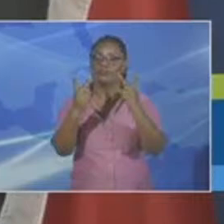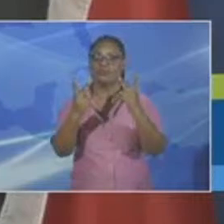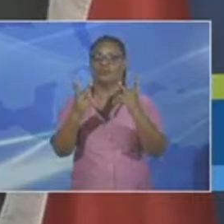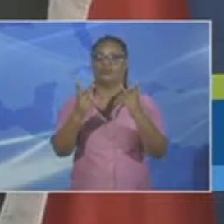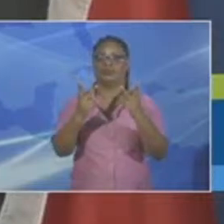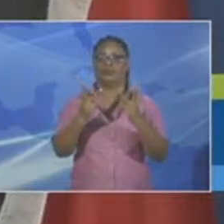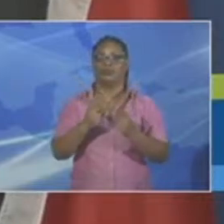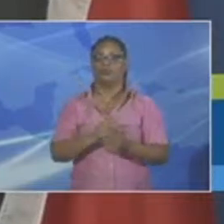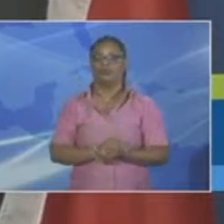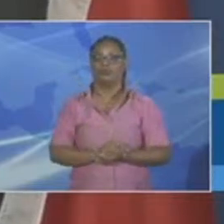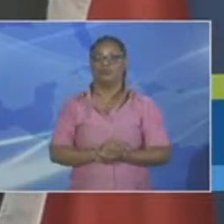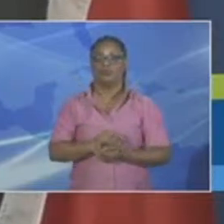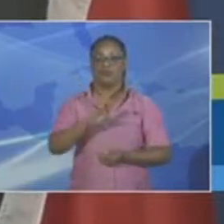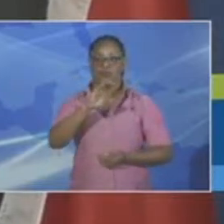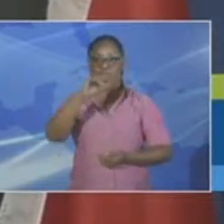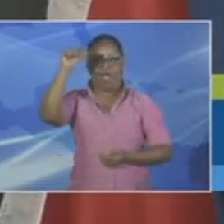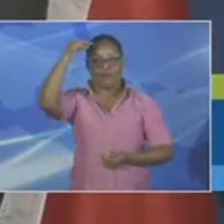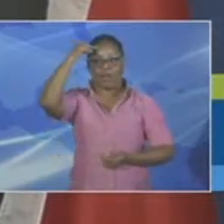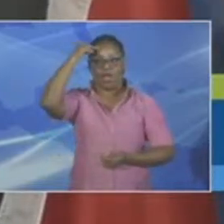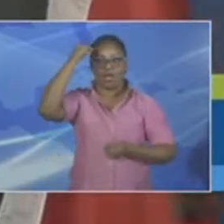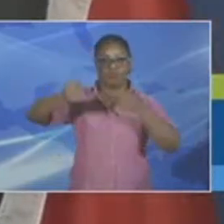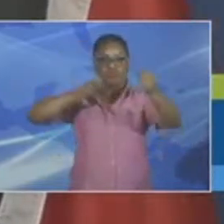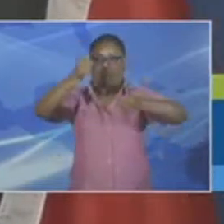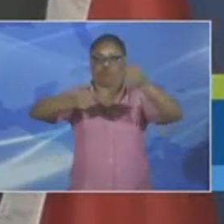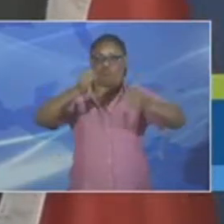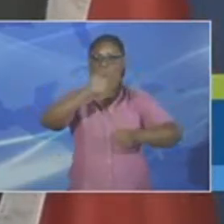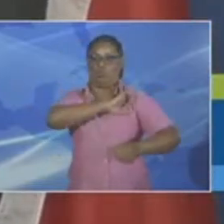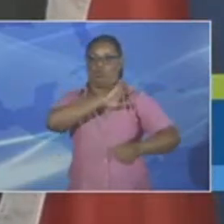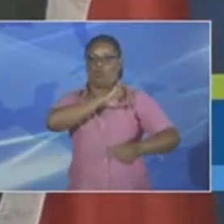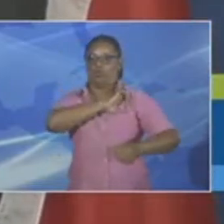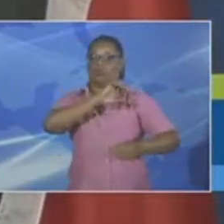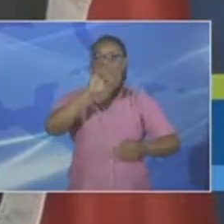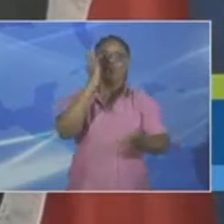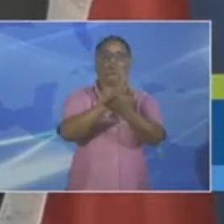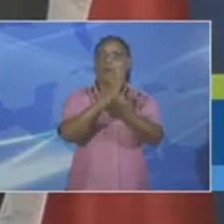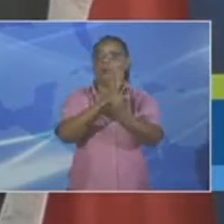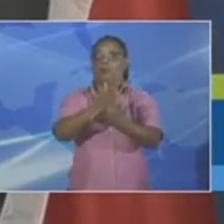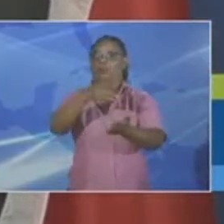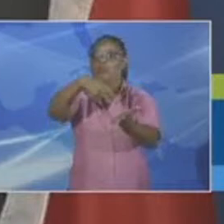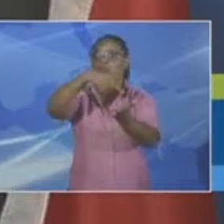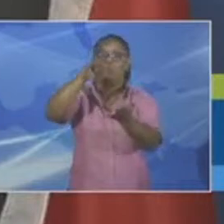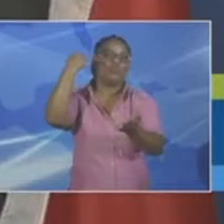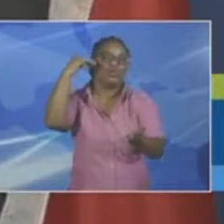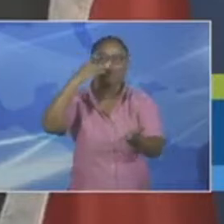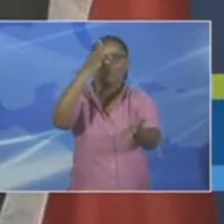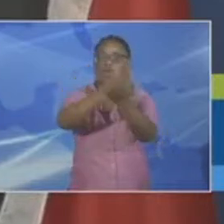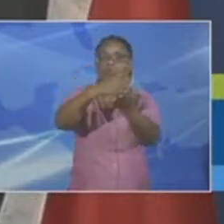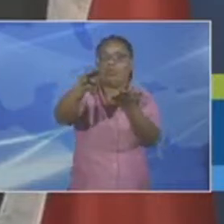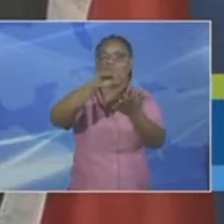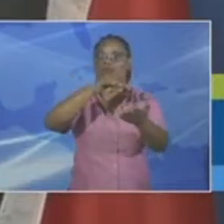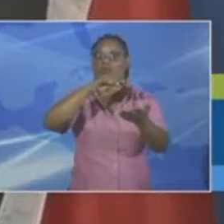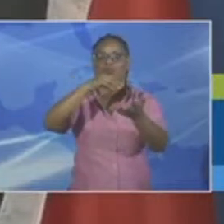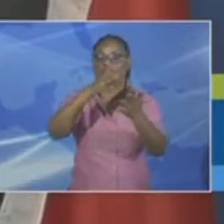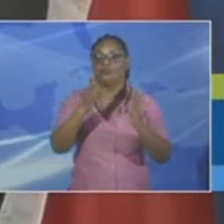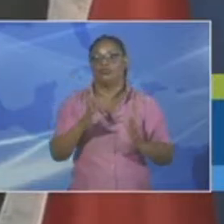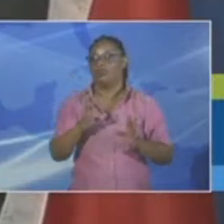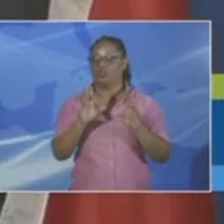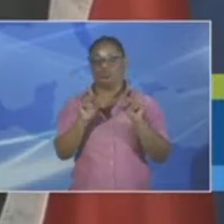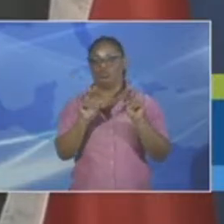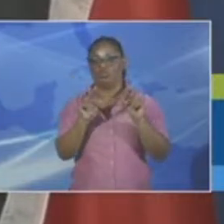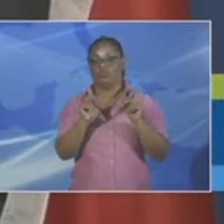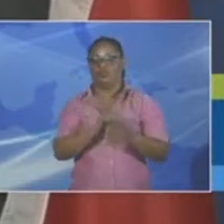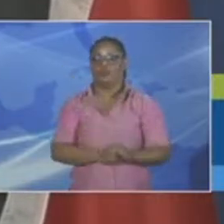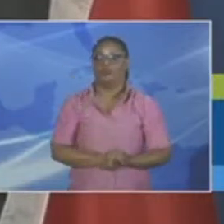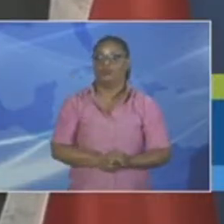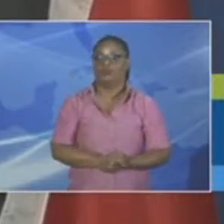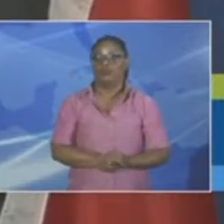there with policemen saying, turn off the music, get out the party. And that would be a huge normalization. And